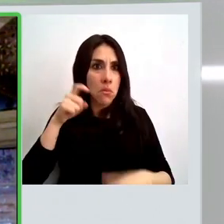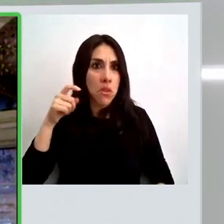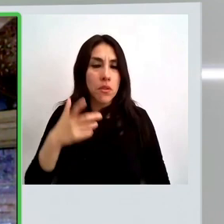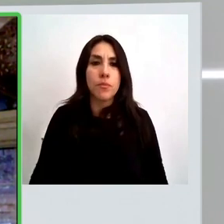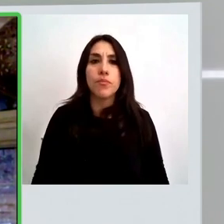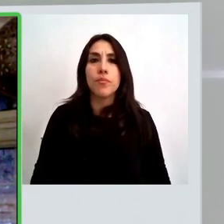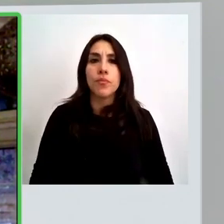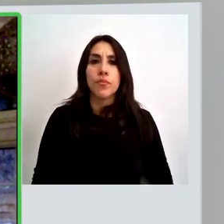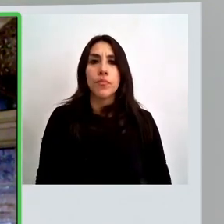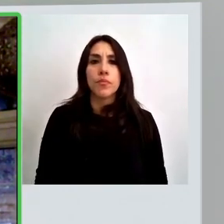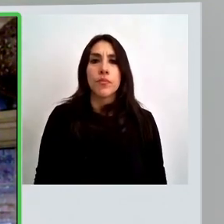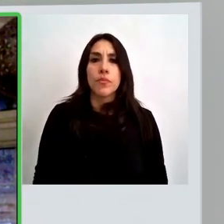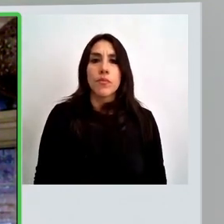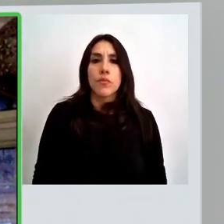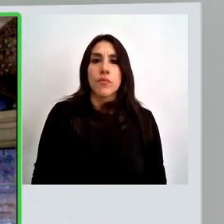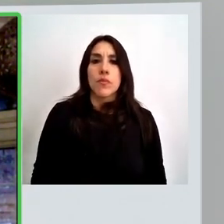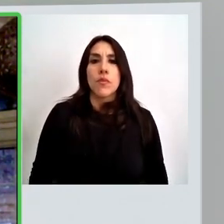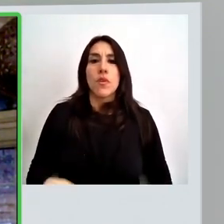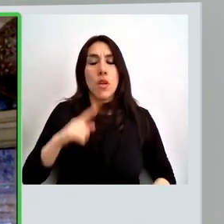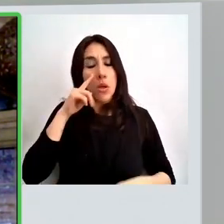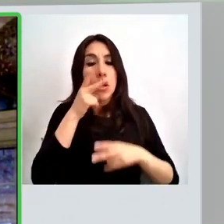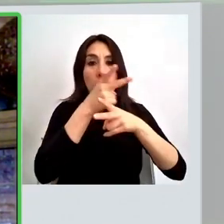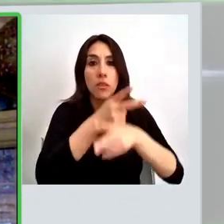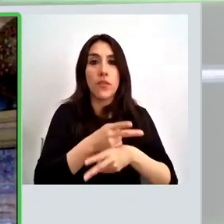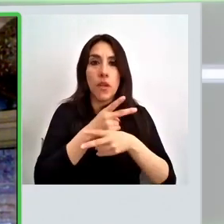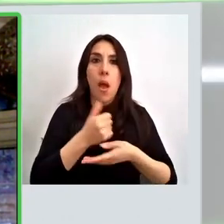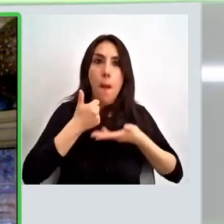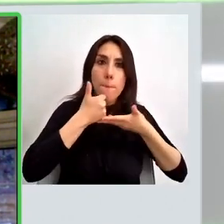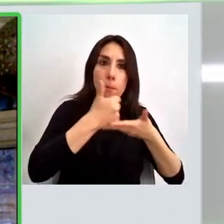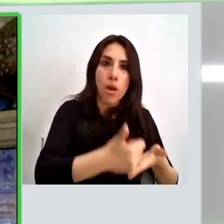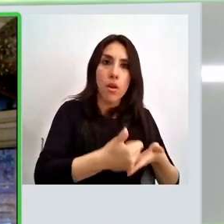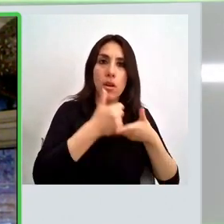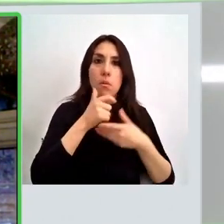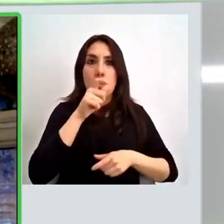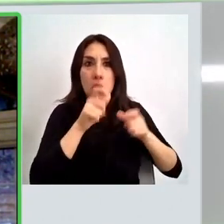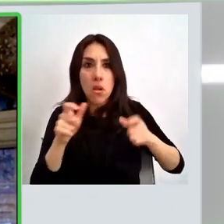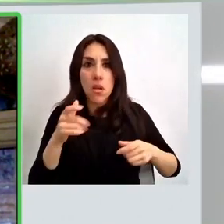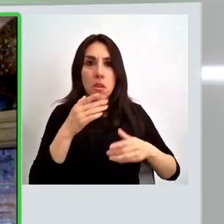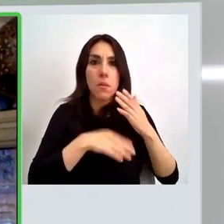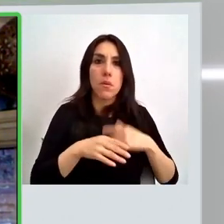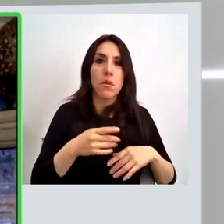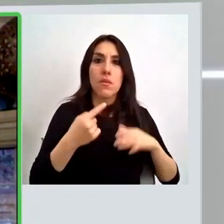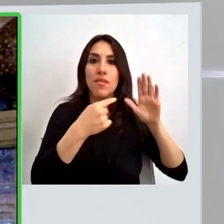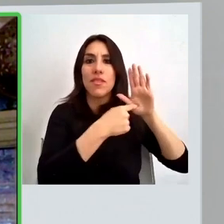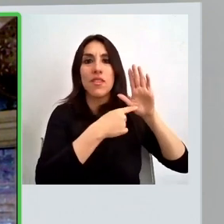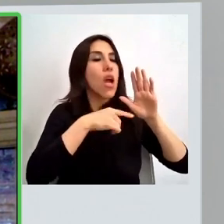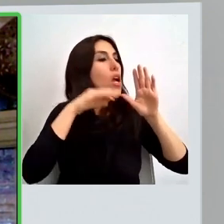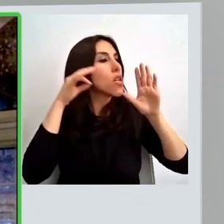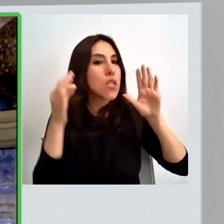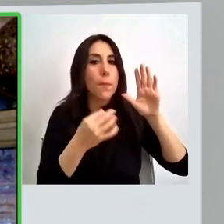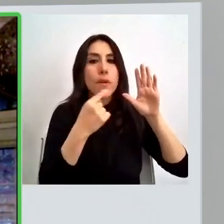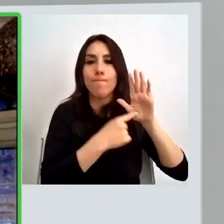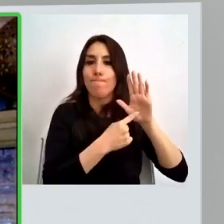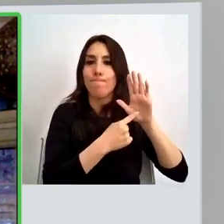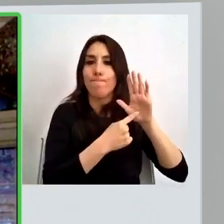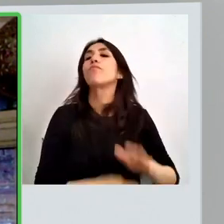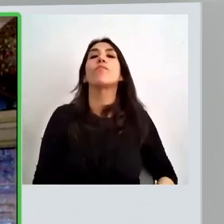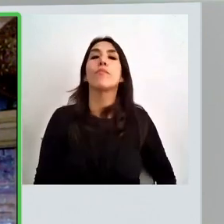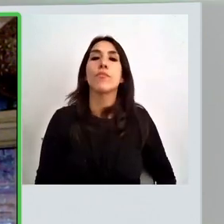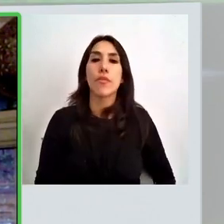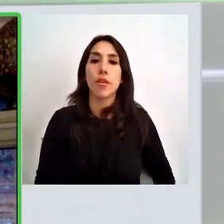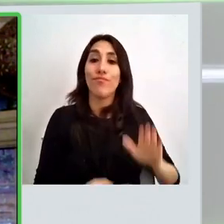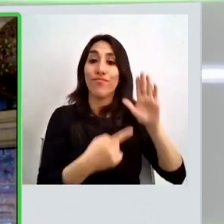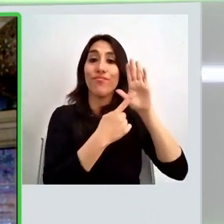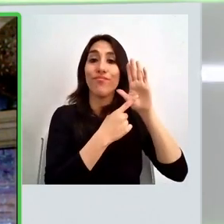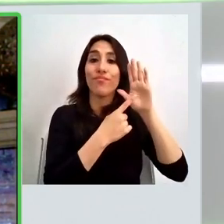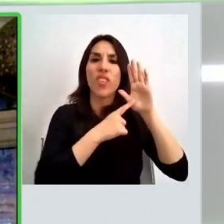gets us so far, and cultural change in our minds really only happens when those